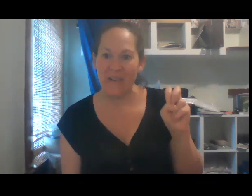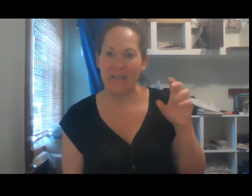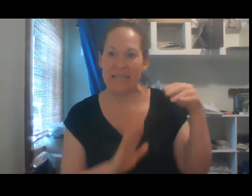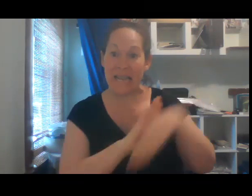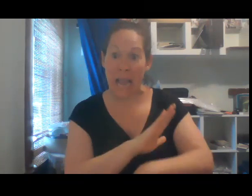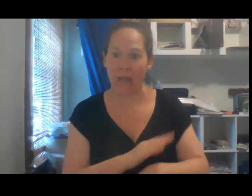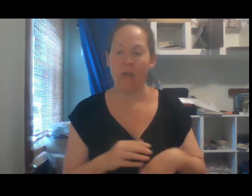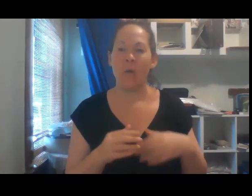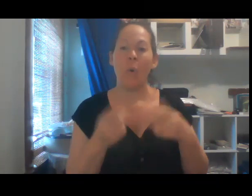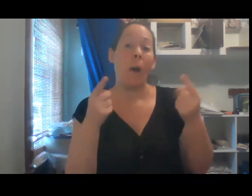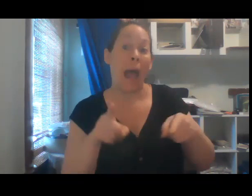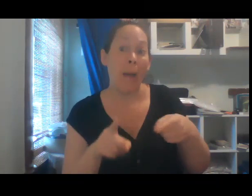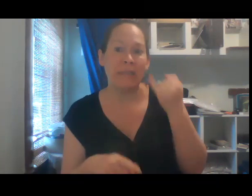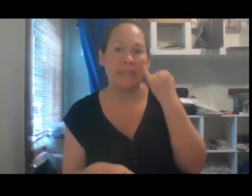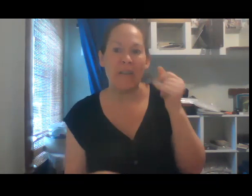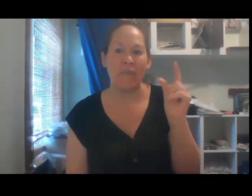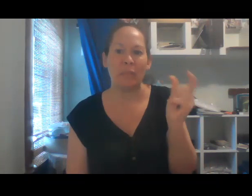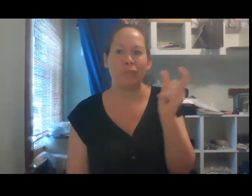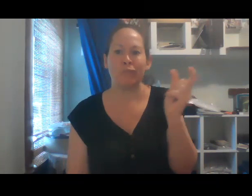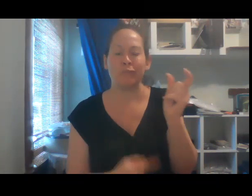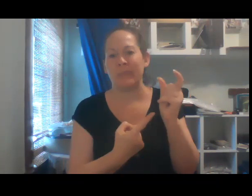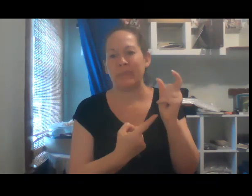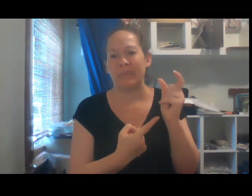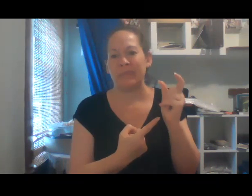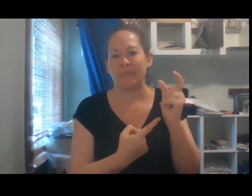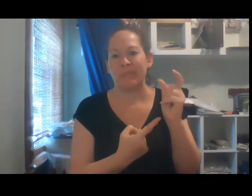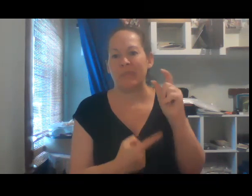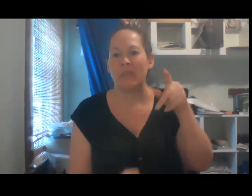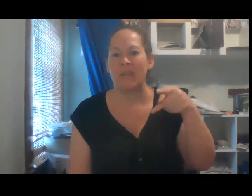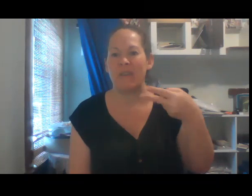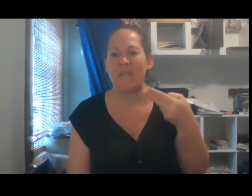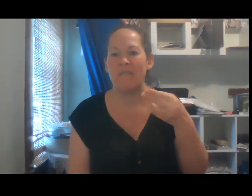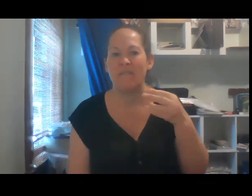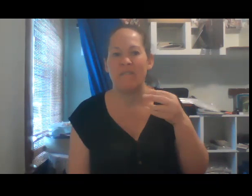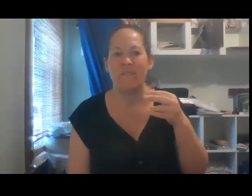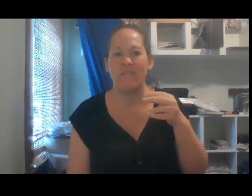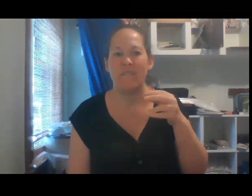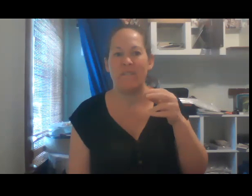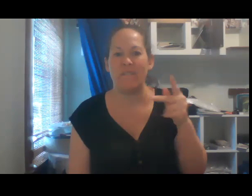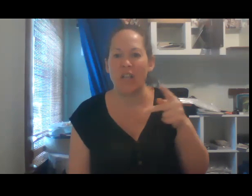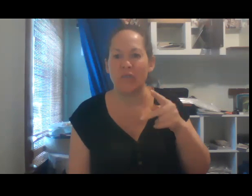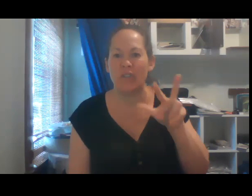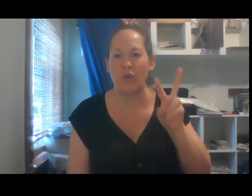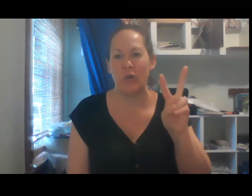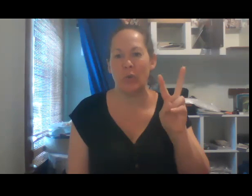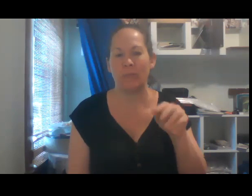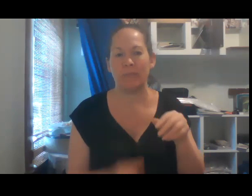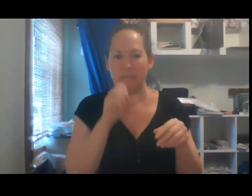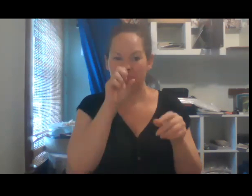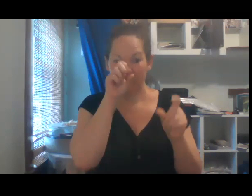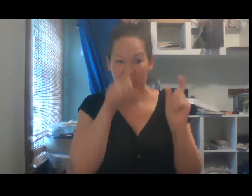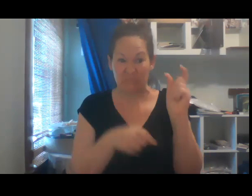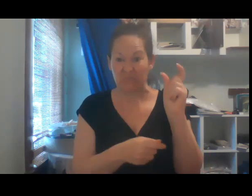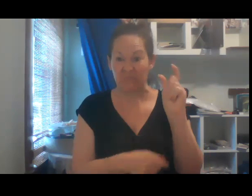a chunk of substance, and in this case it's going to be made of phosphorus-32. Now